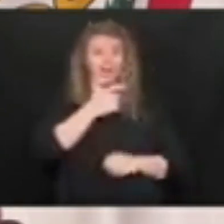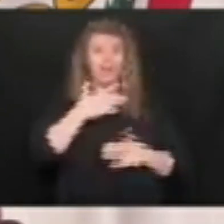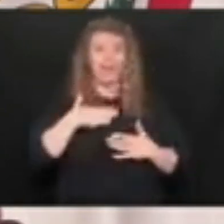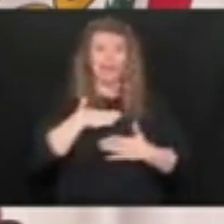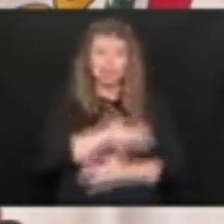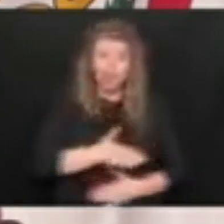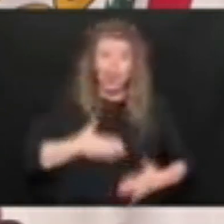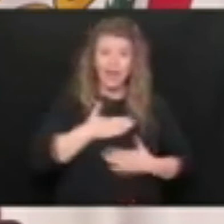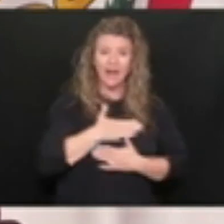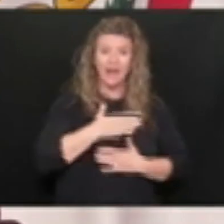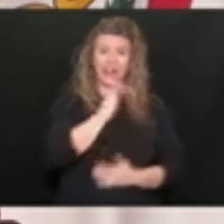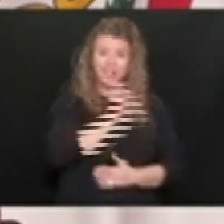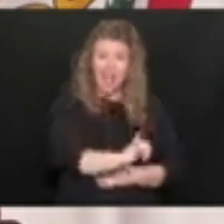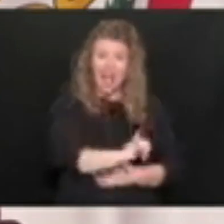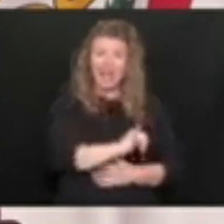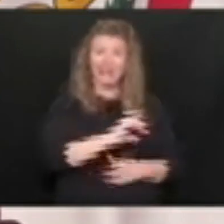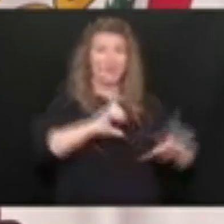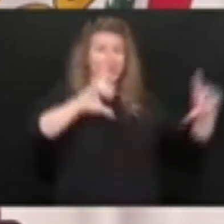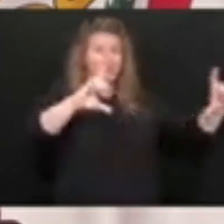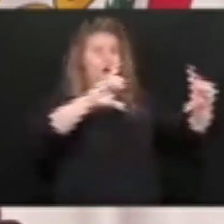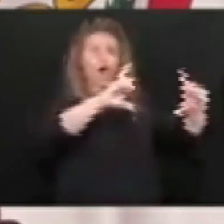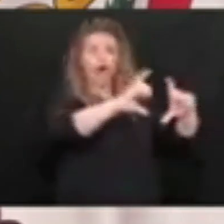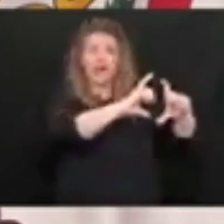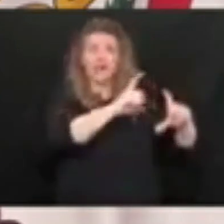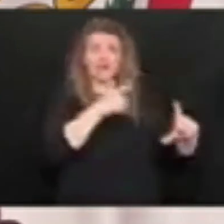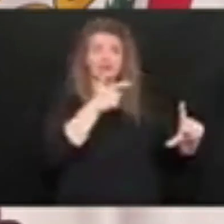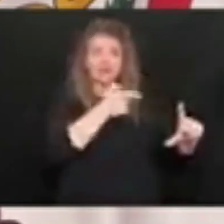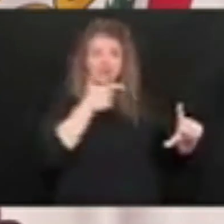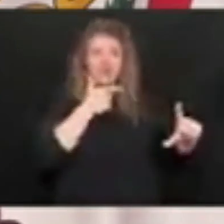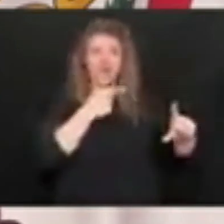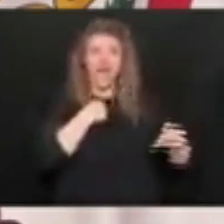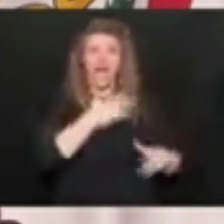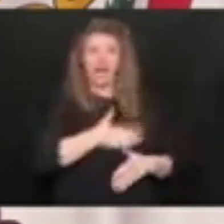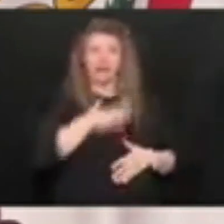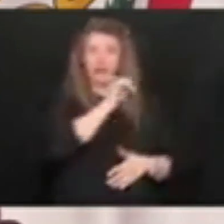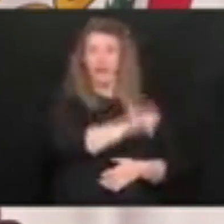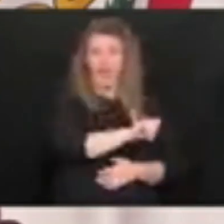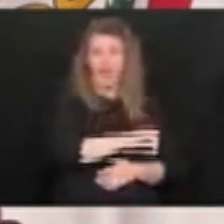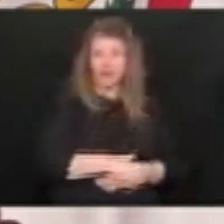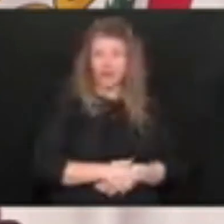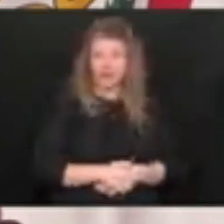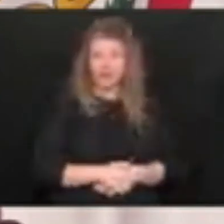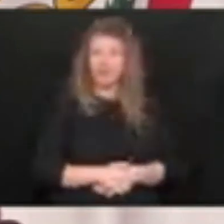enjoyment of all that, and target shooting and whatever it may be.